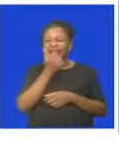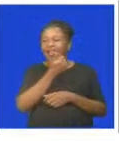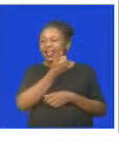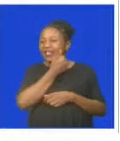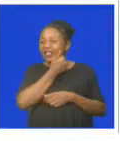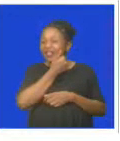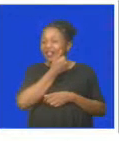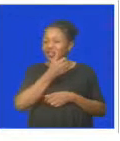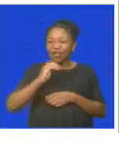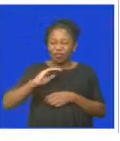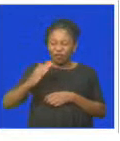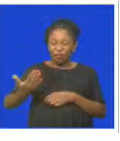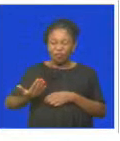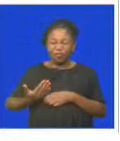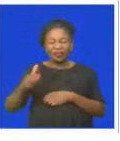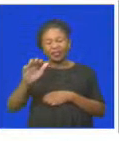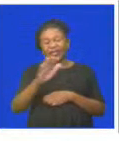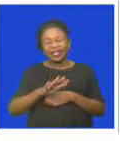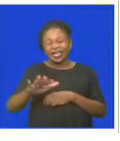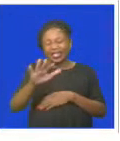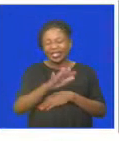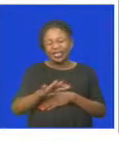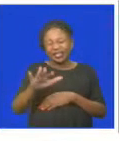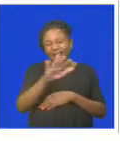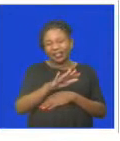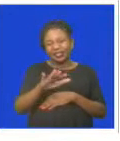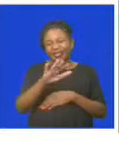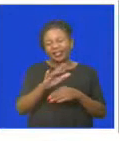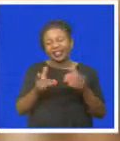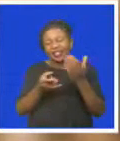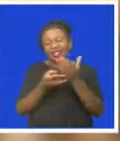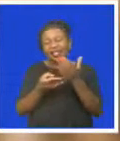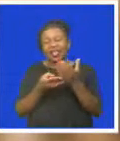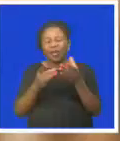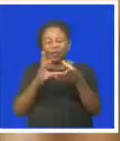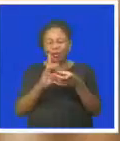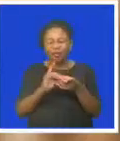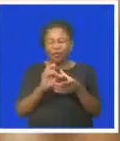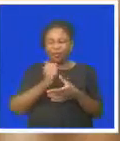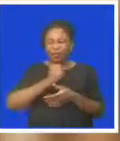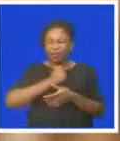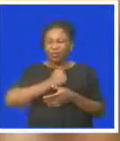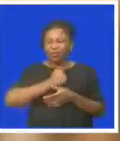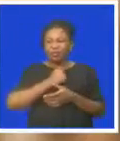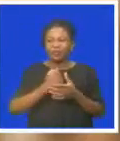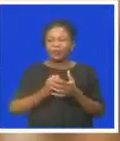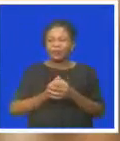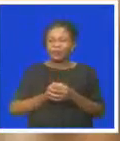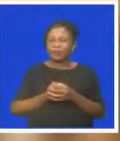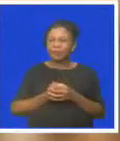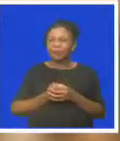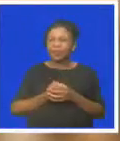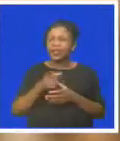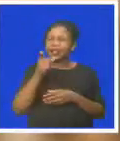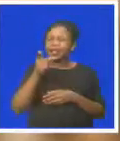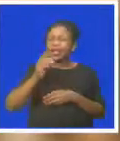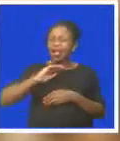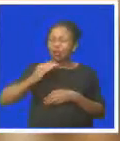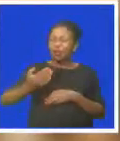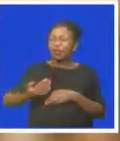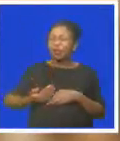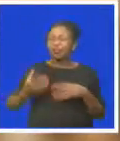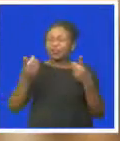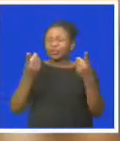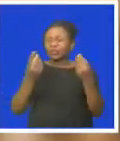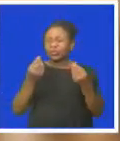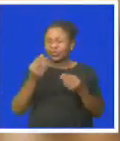helping in our homes. What is a role of a domestic worker?